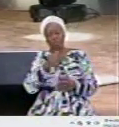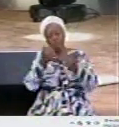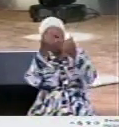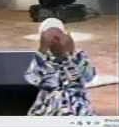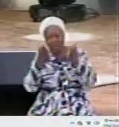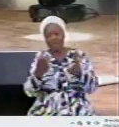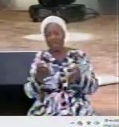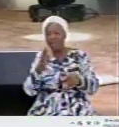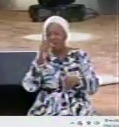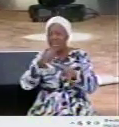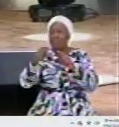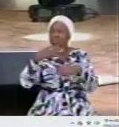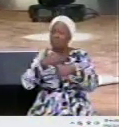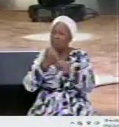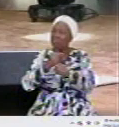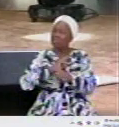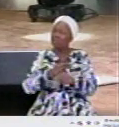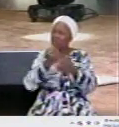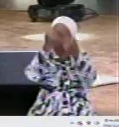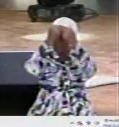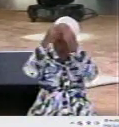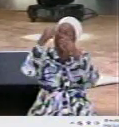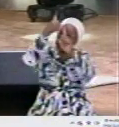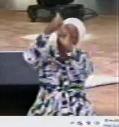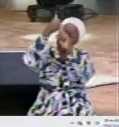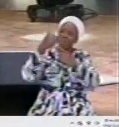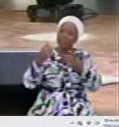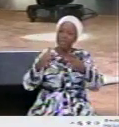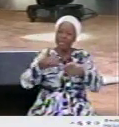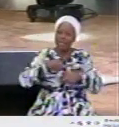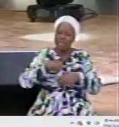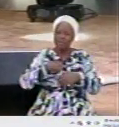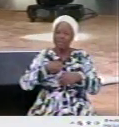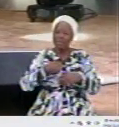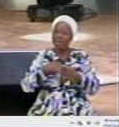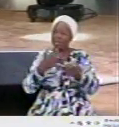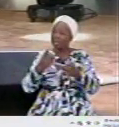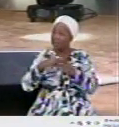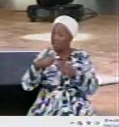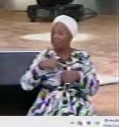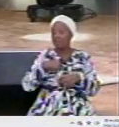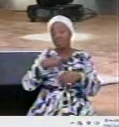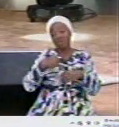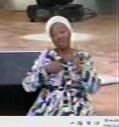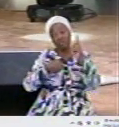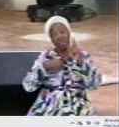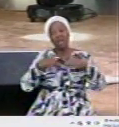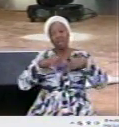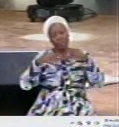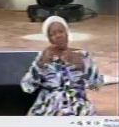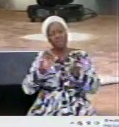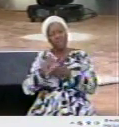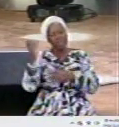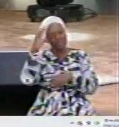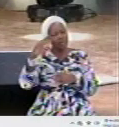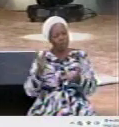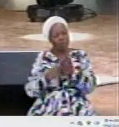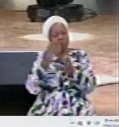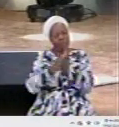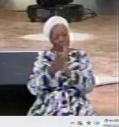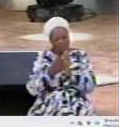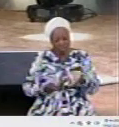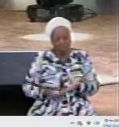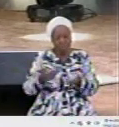you make us obedient? I've given you the grace. Once you are saved, you can do it. I've given you